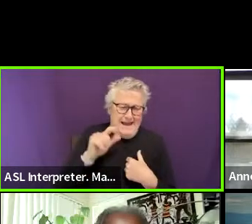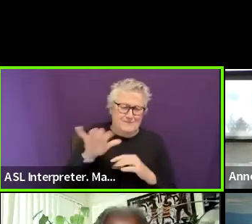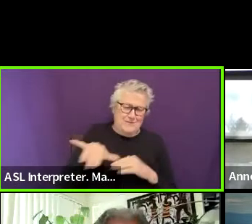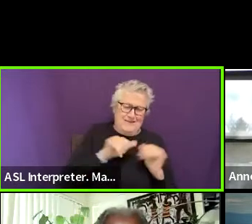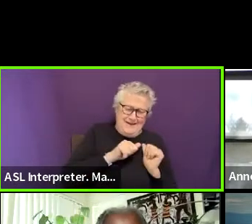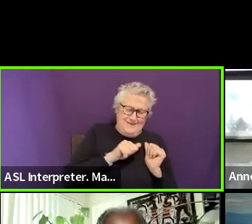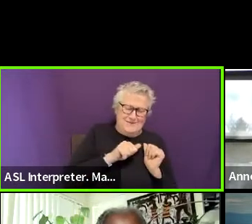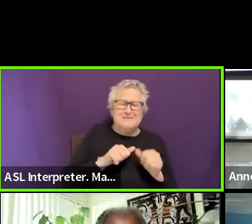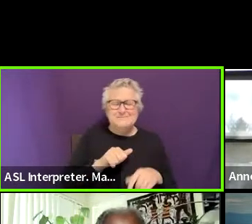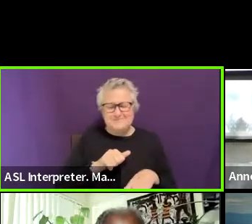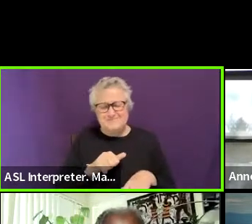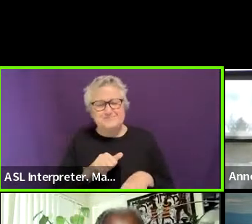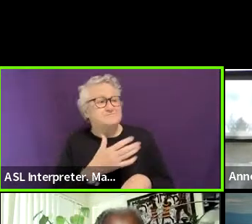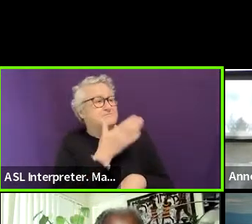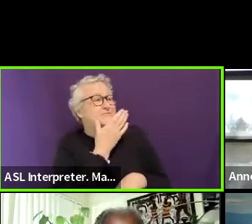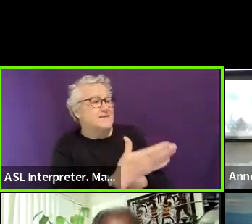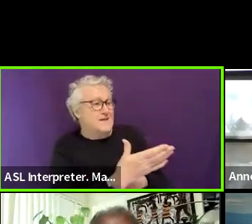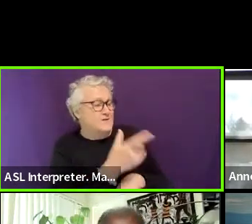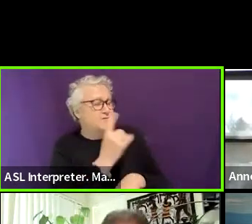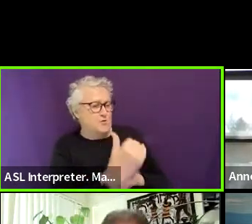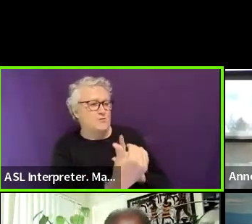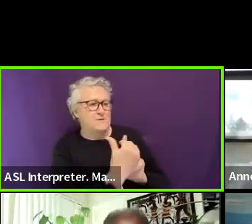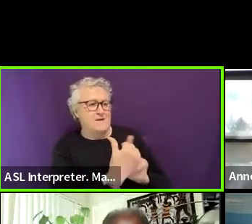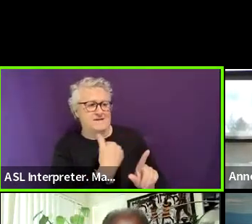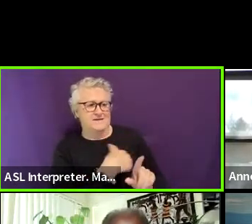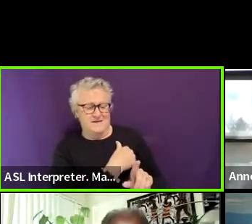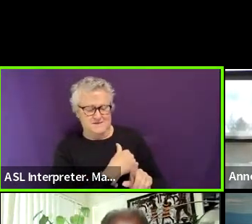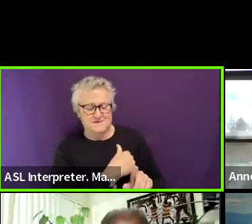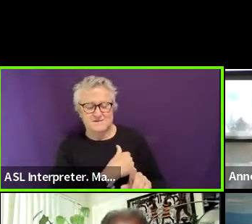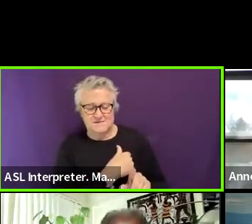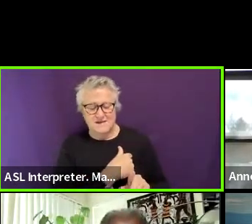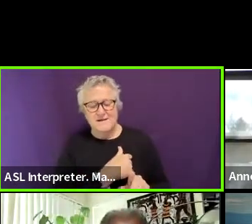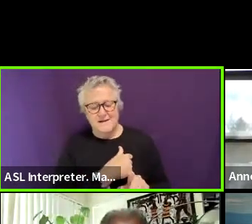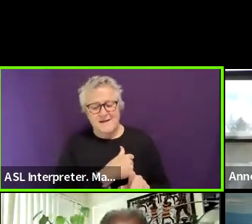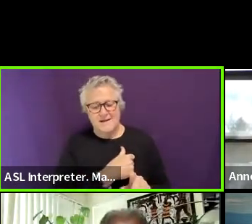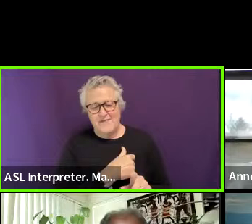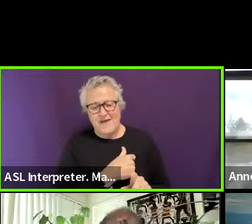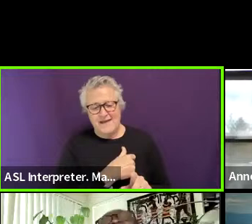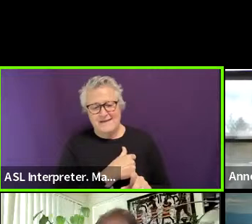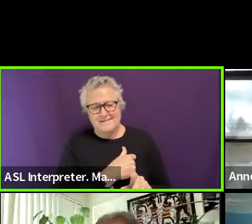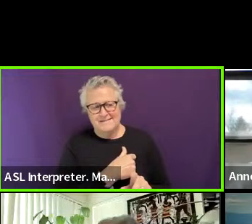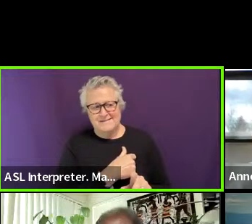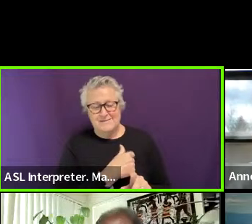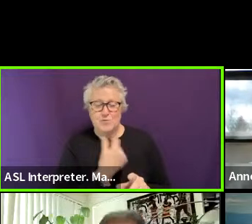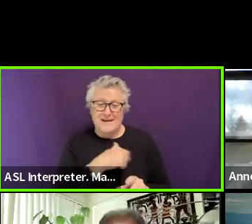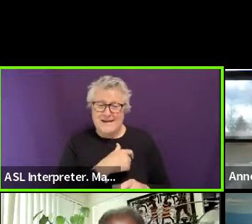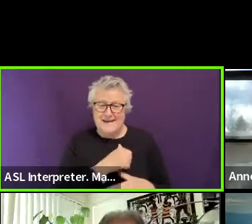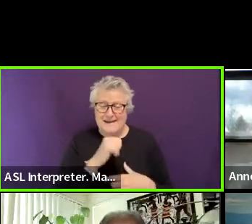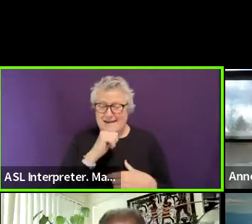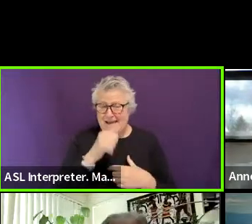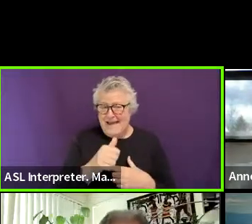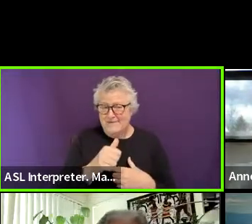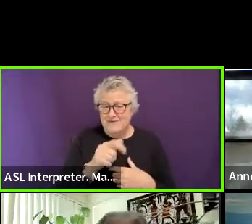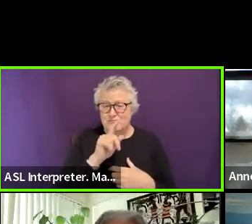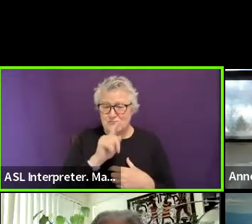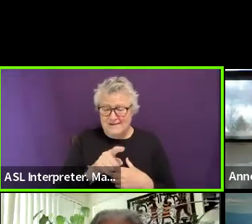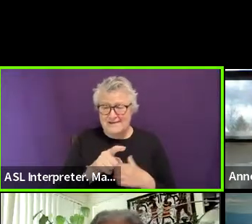that and for informing us that we've not created any opportunities or need for you to step away.